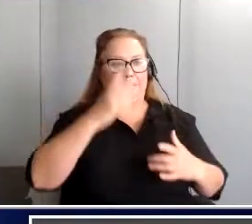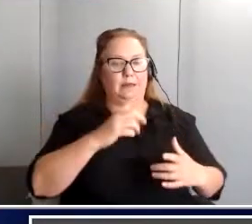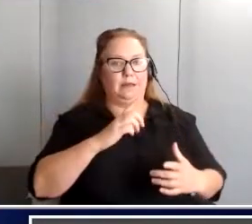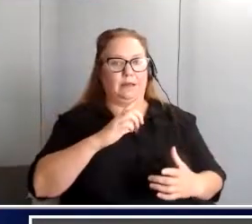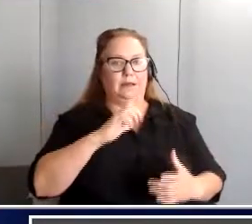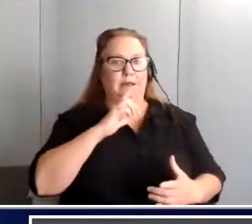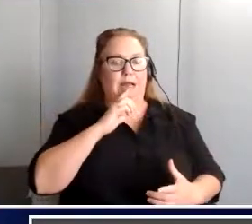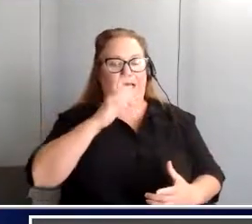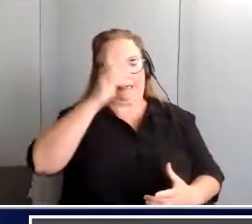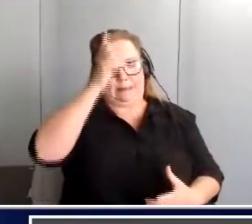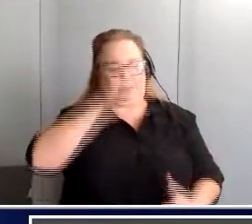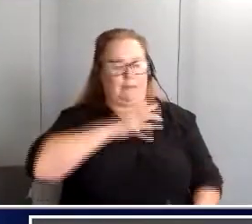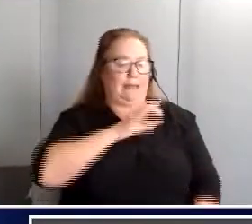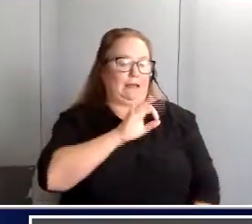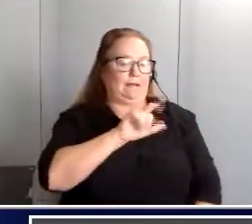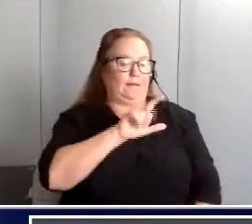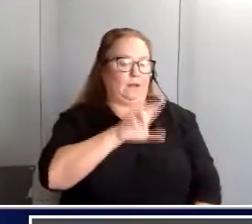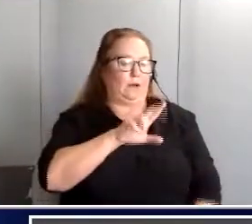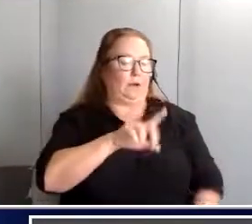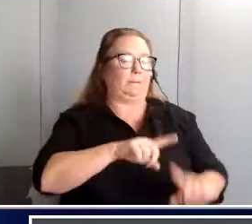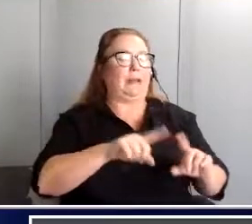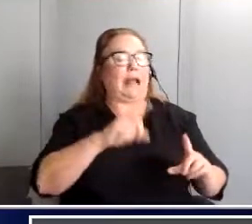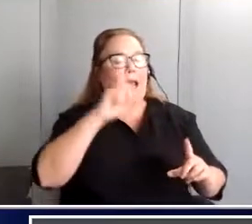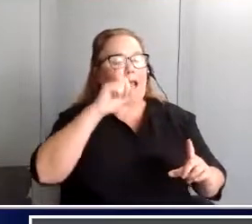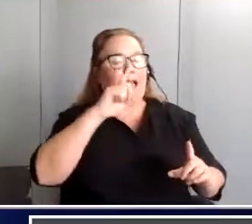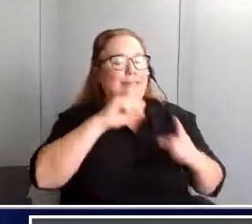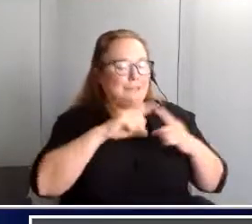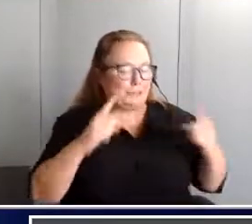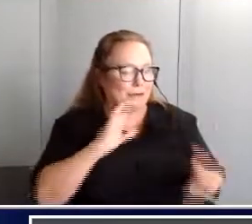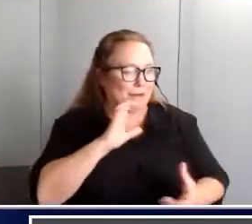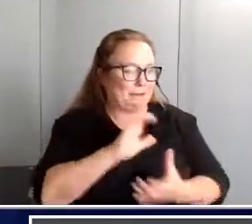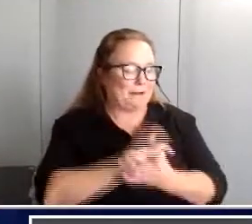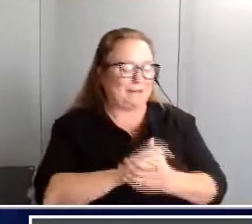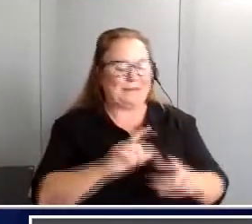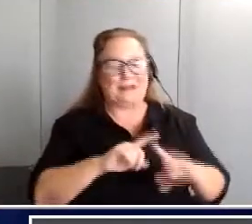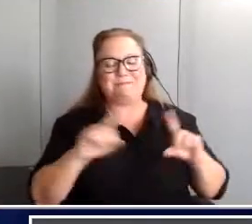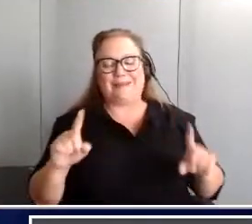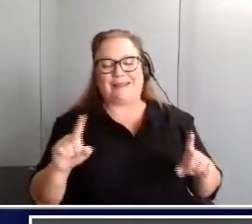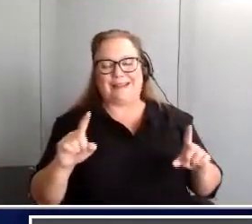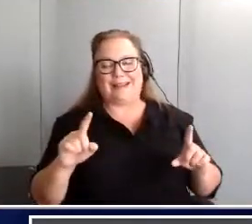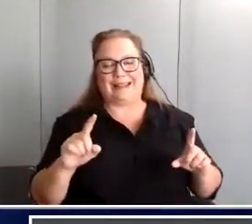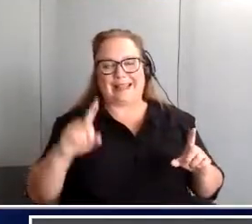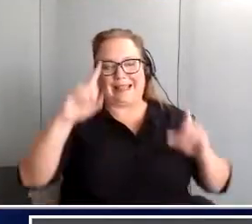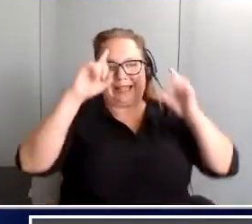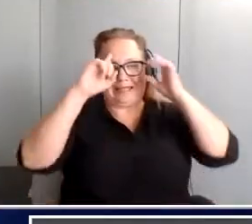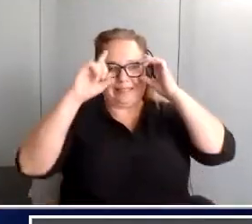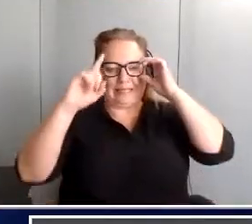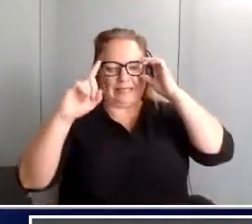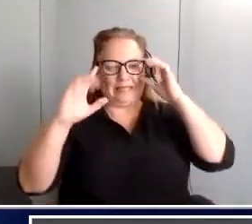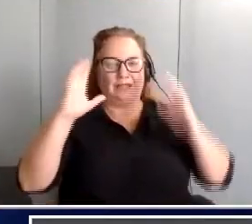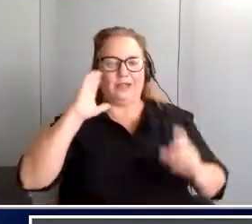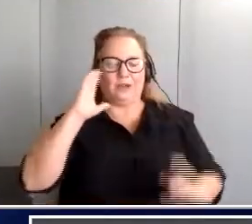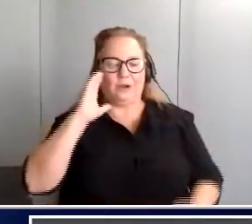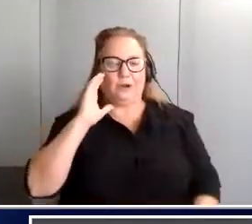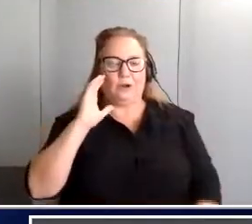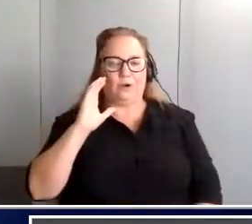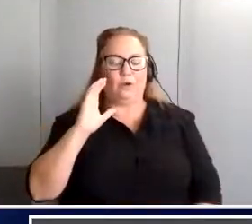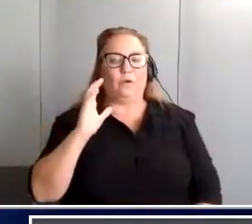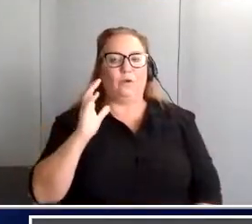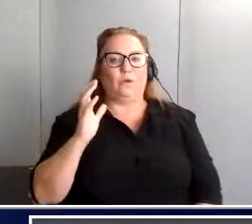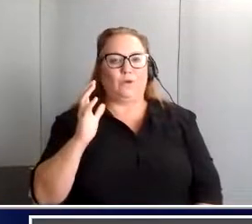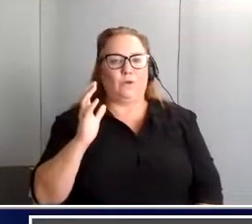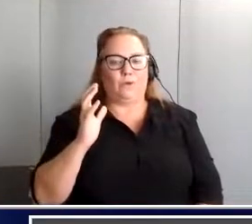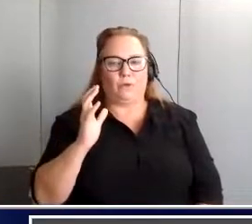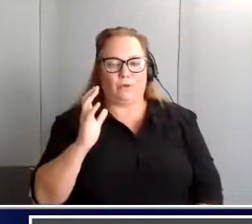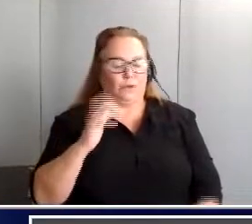now and then, and I would dispute that. But I think that, you know, when you know what the odds are around you because you have this very